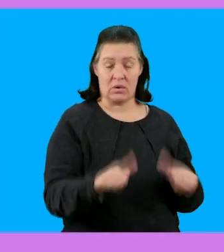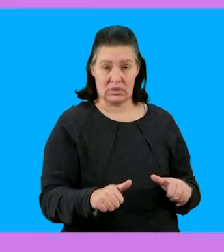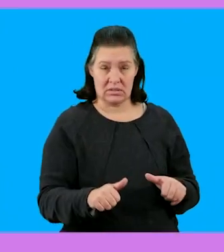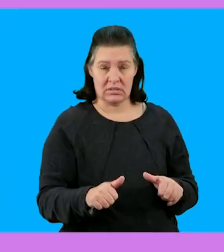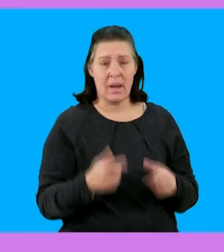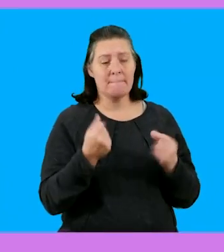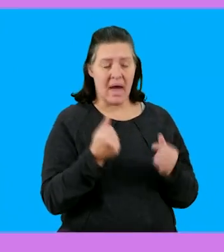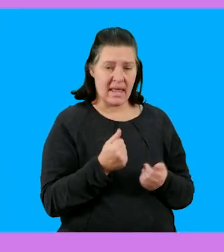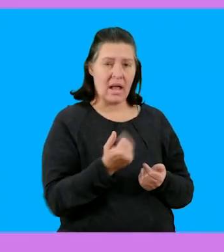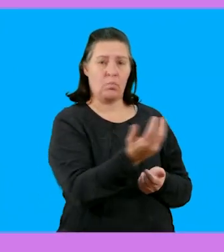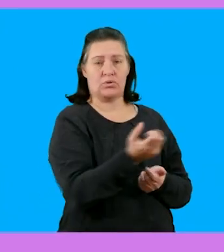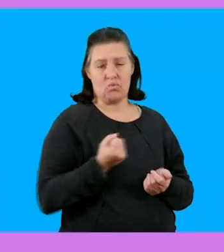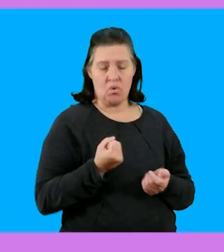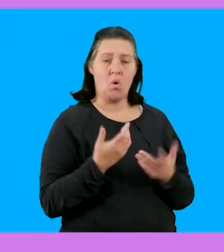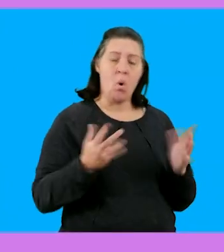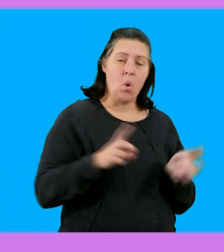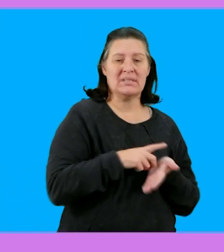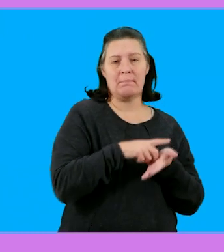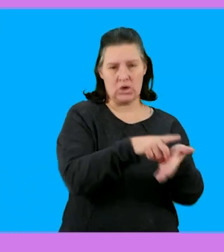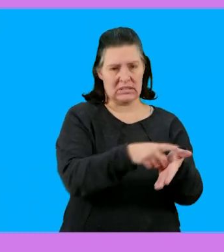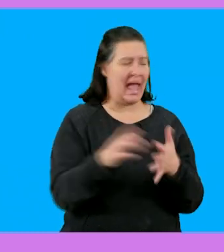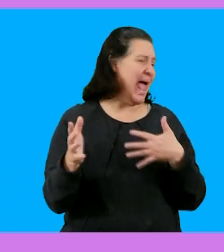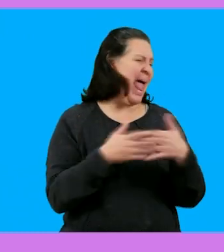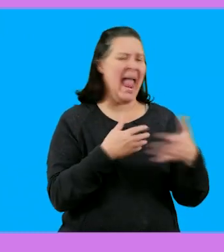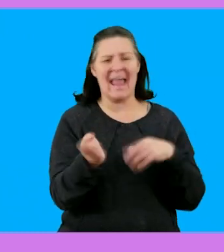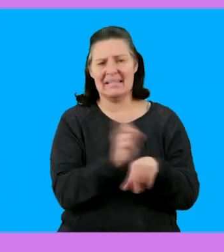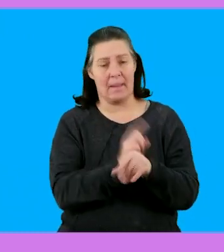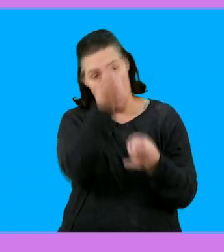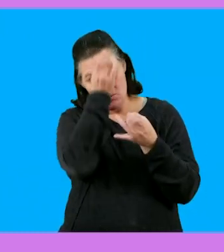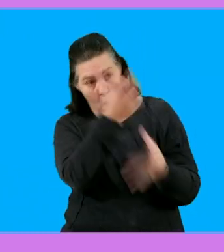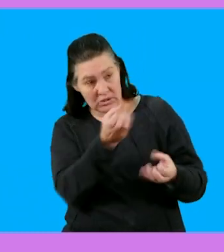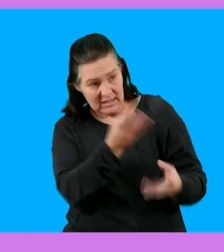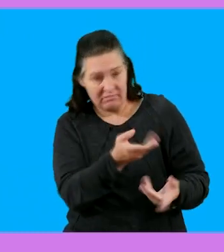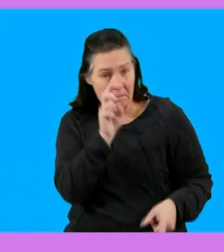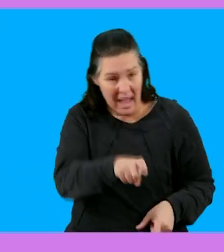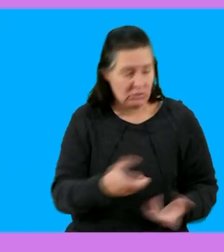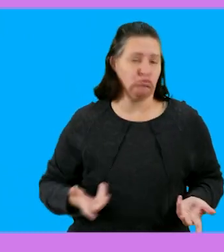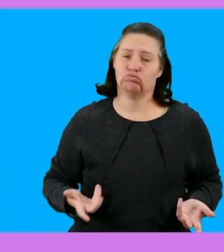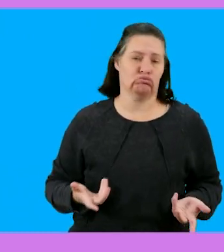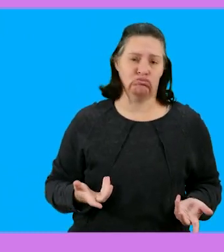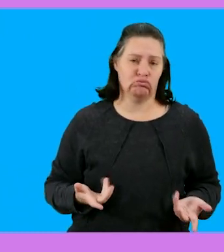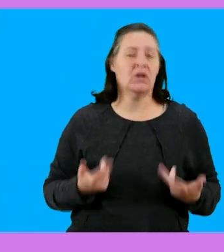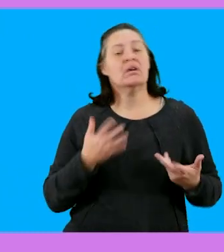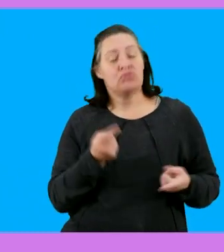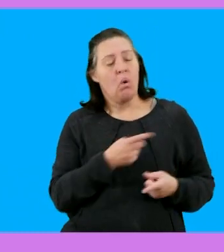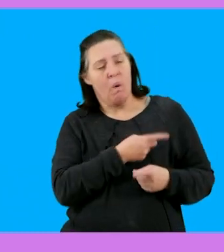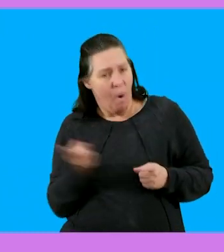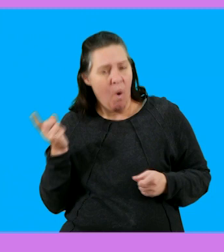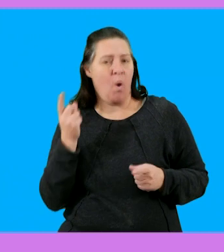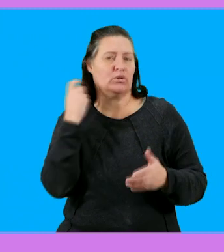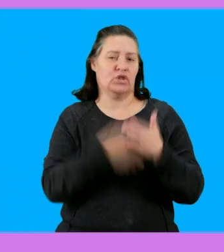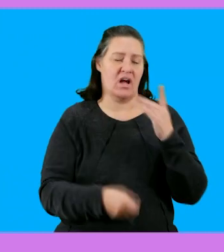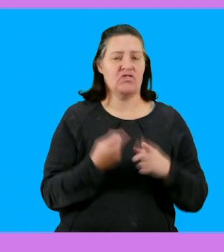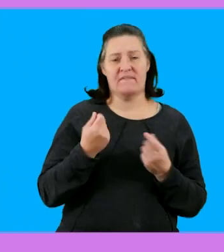is where money is withdrawn or deposited at any time without any notice, right? Bank charges, that's all the